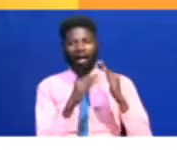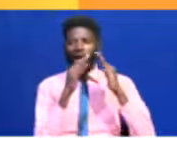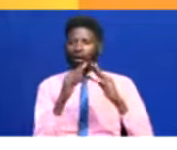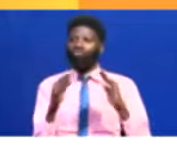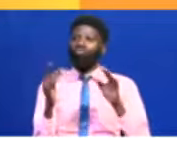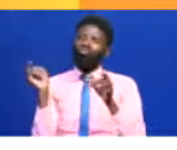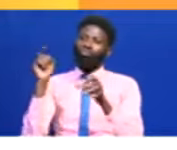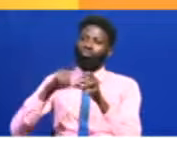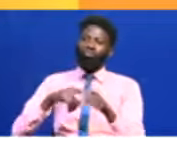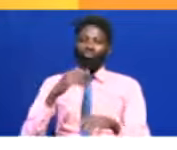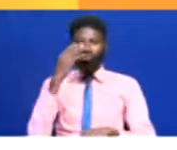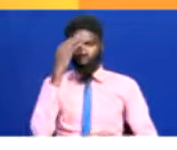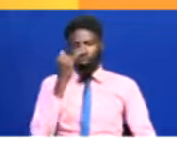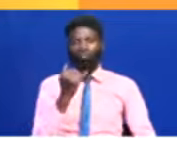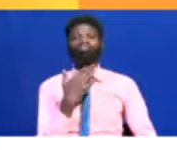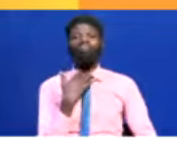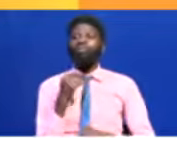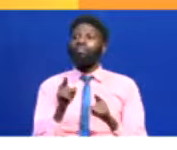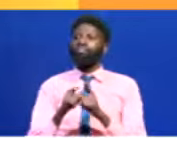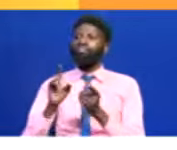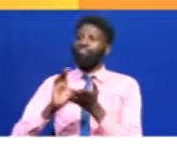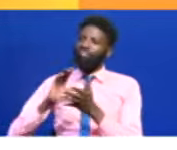want to invest, and